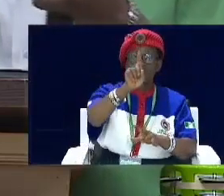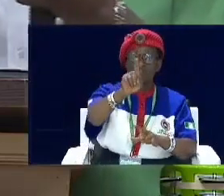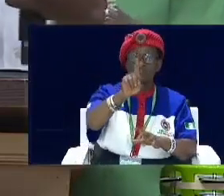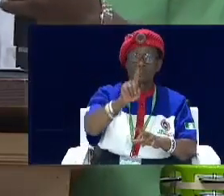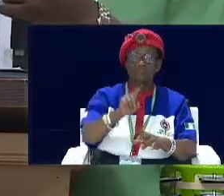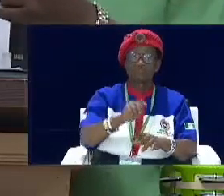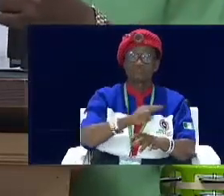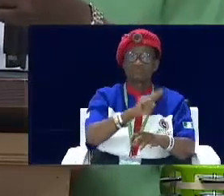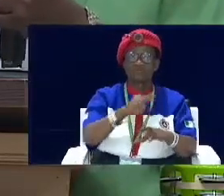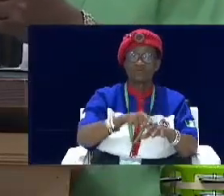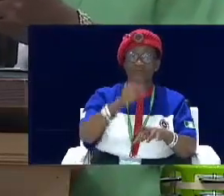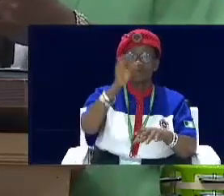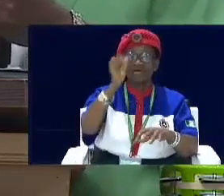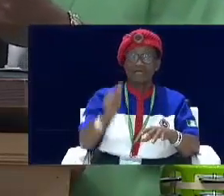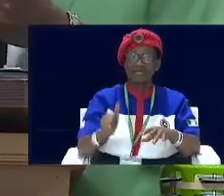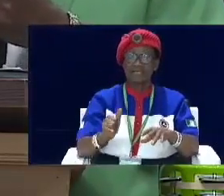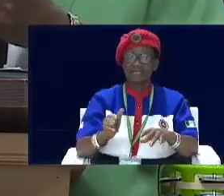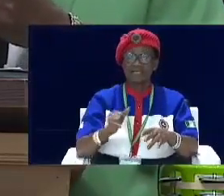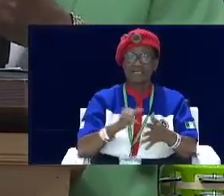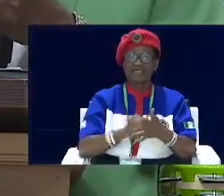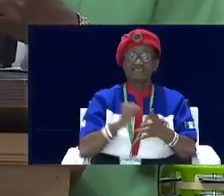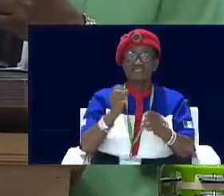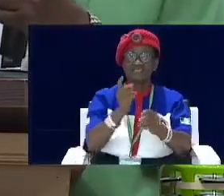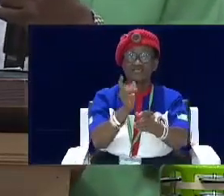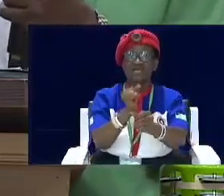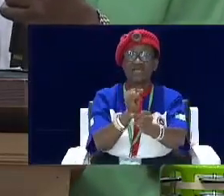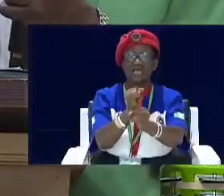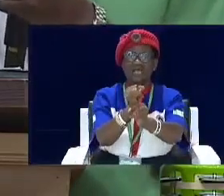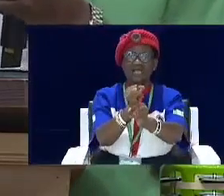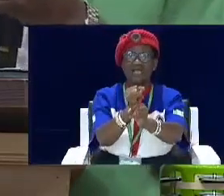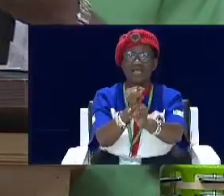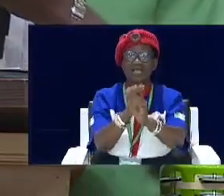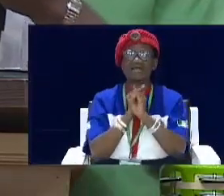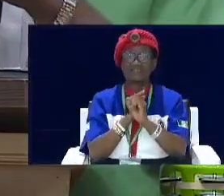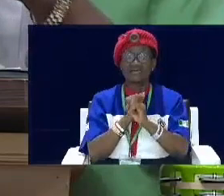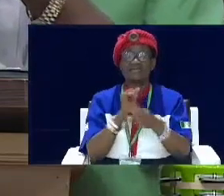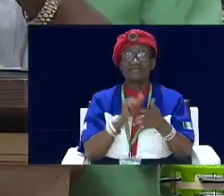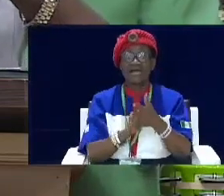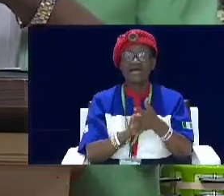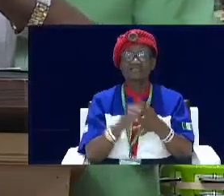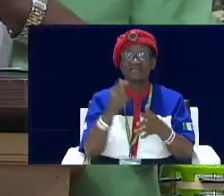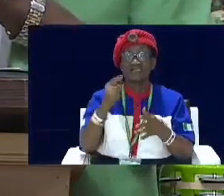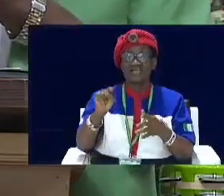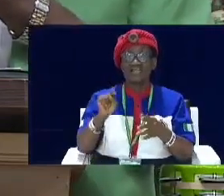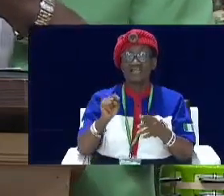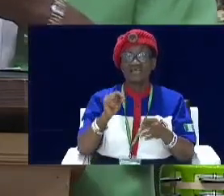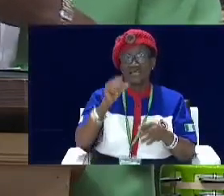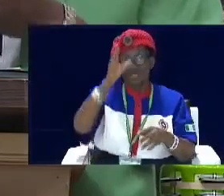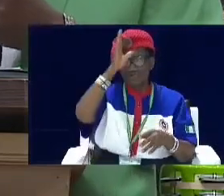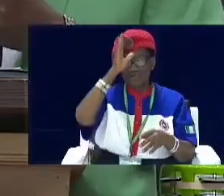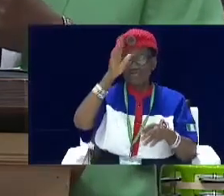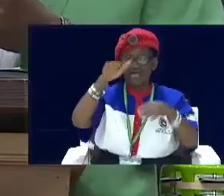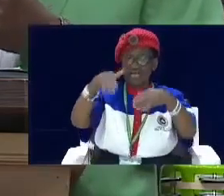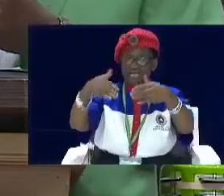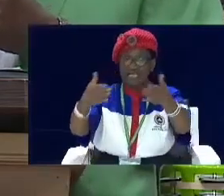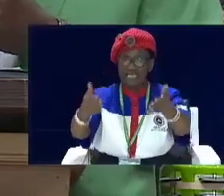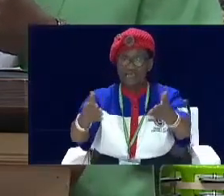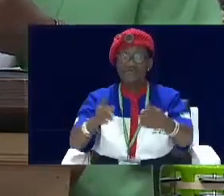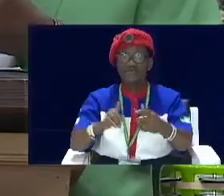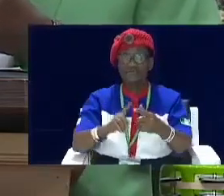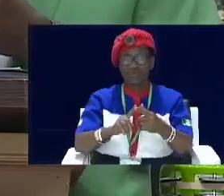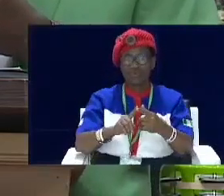Normally it is the inheritance that the father gives to the firstborn. O